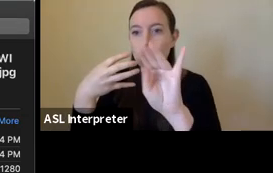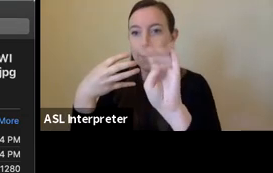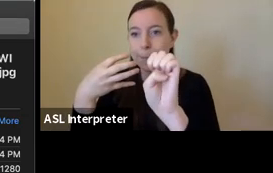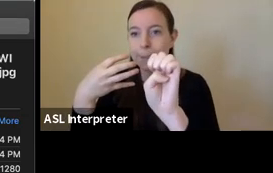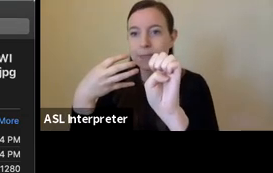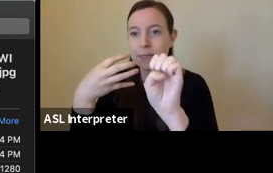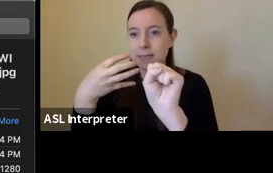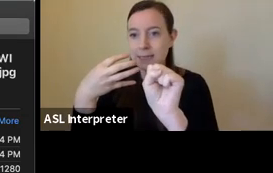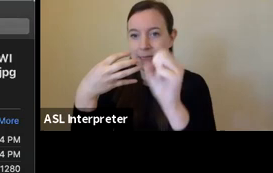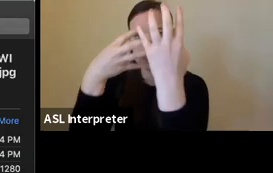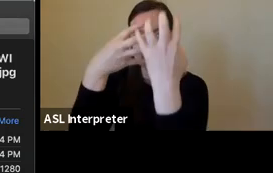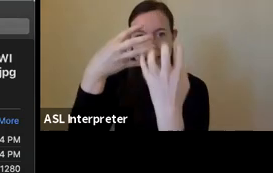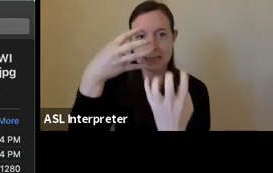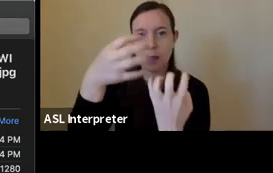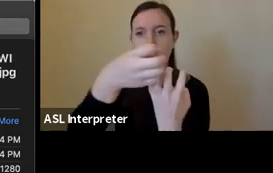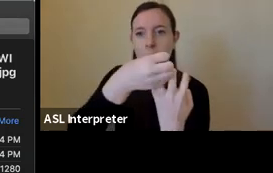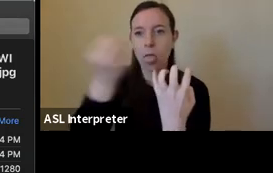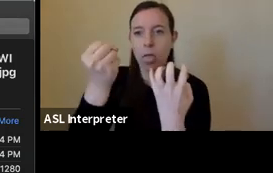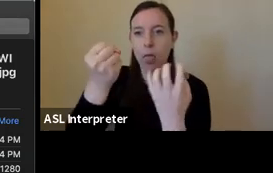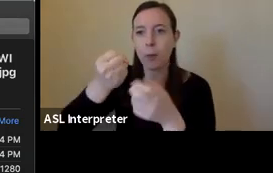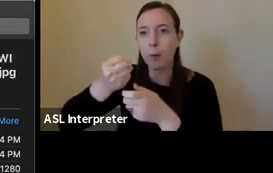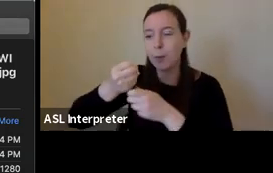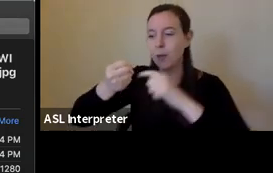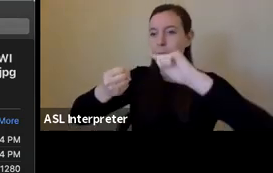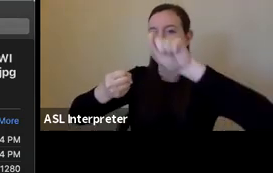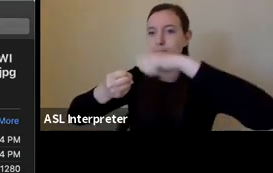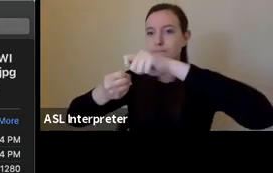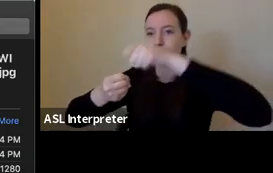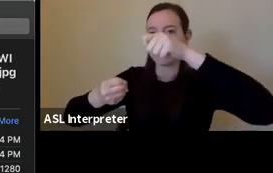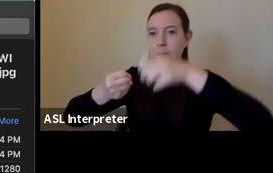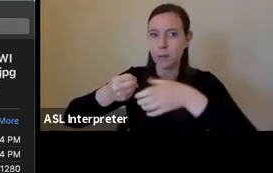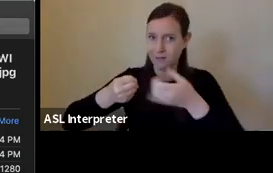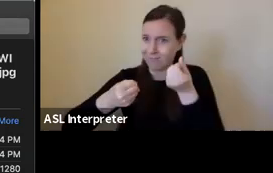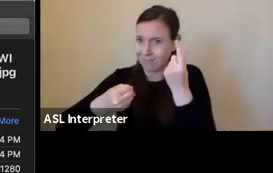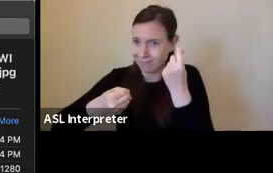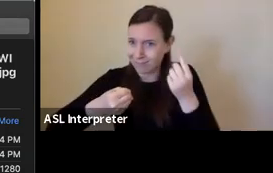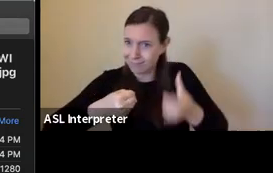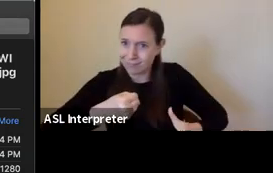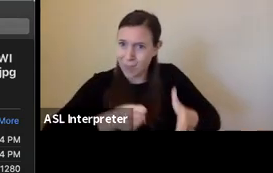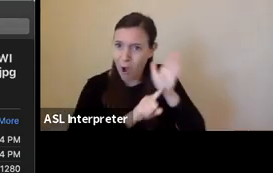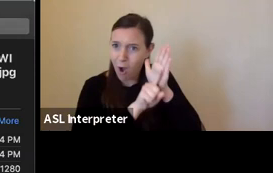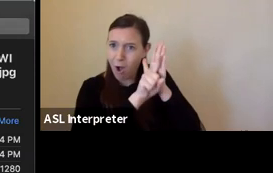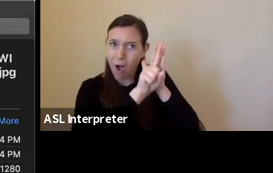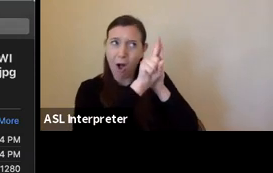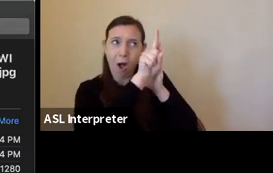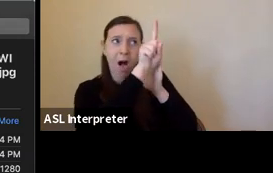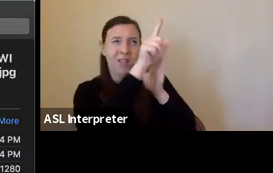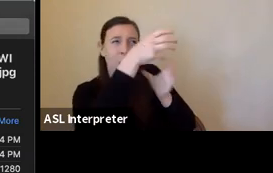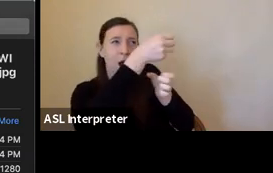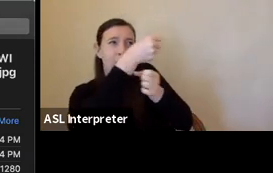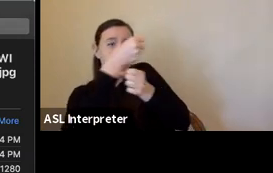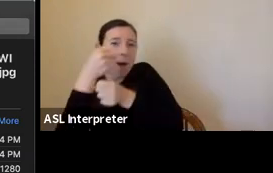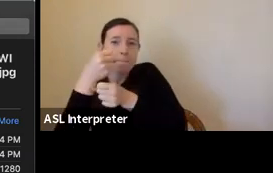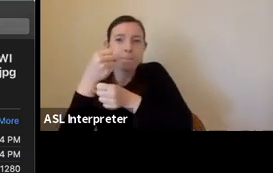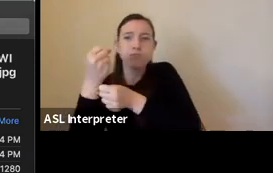wood, because that's a lot stronger. But of course saguaro ribs are super tall, so their ribs are very long, and that's perfect